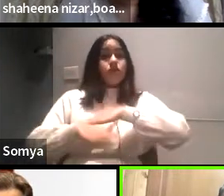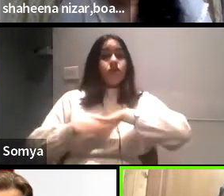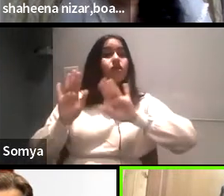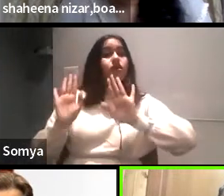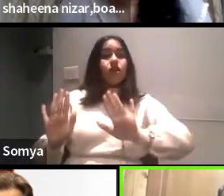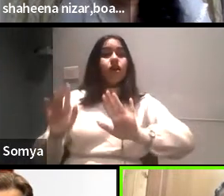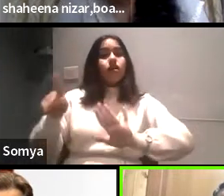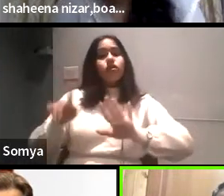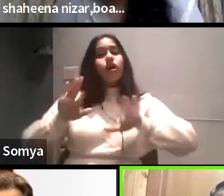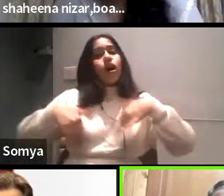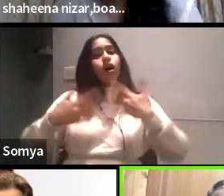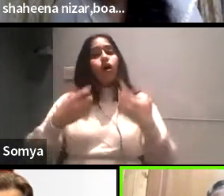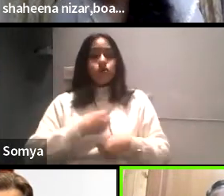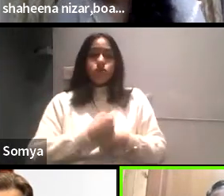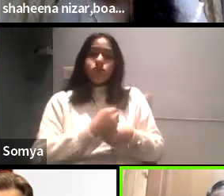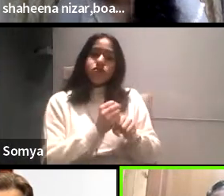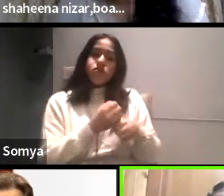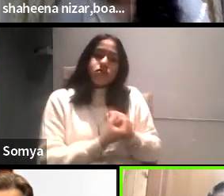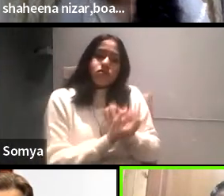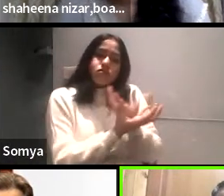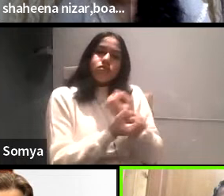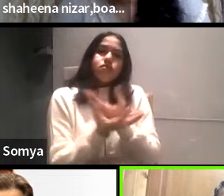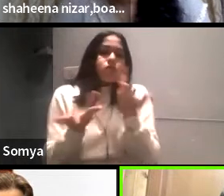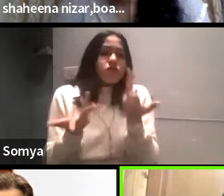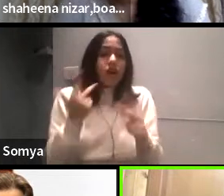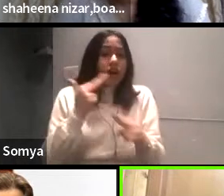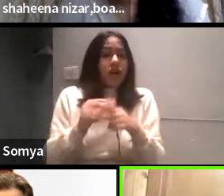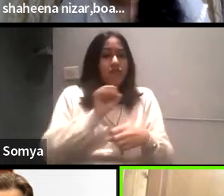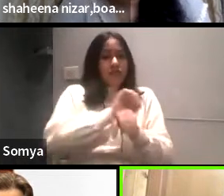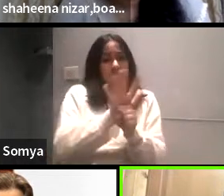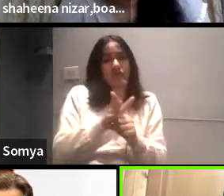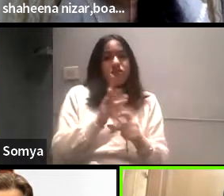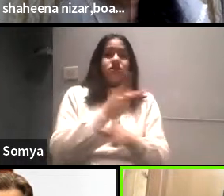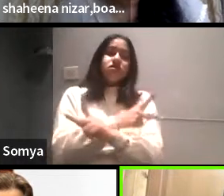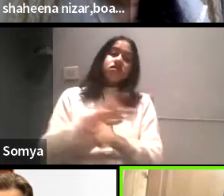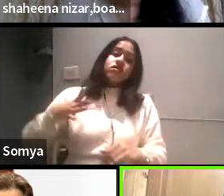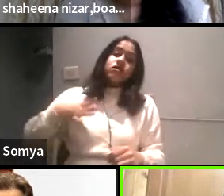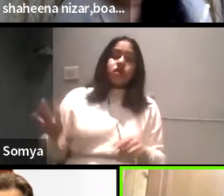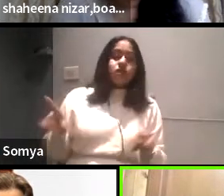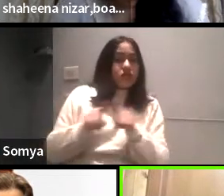when the COVID struck, every lot of people were laid down, and obviously